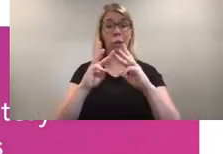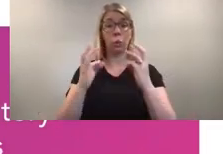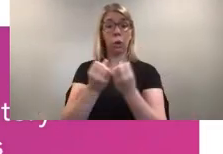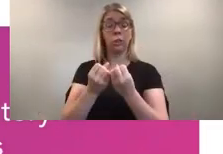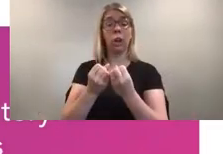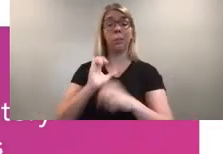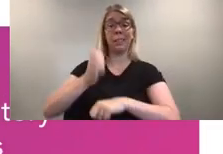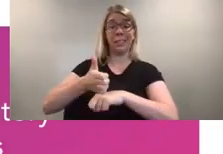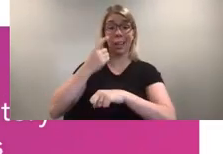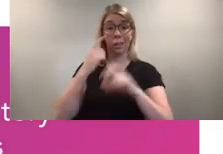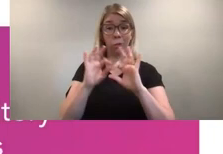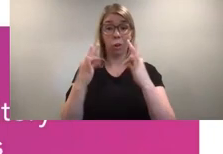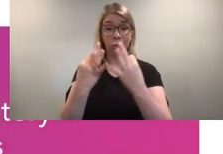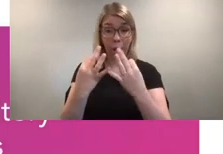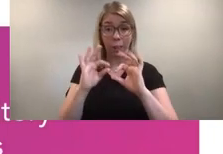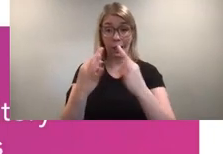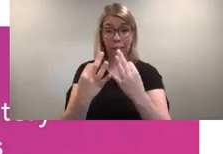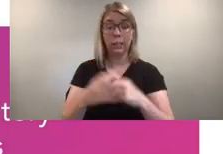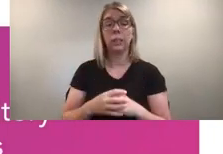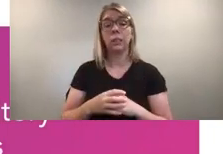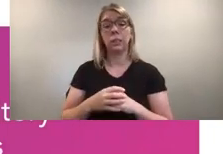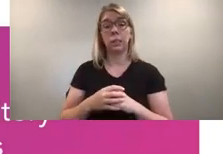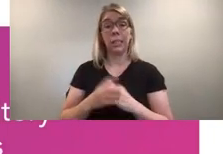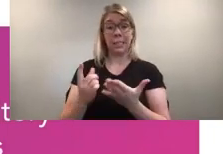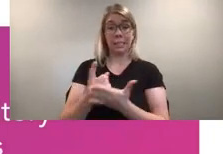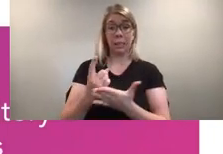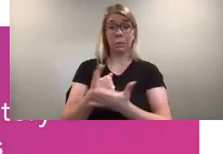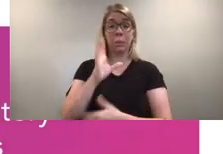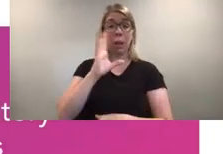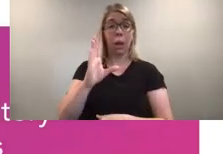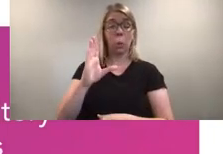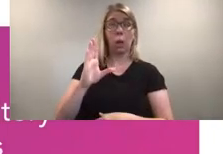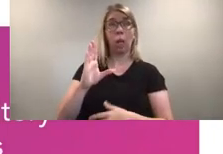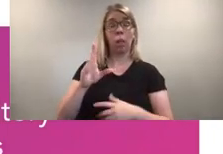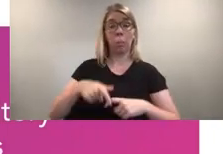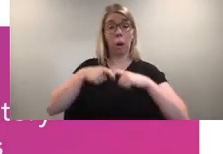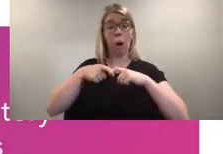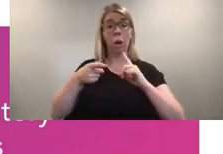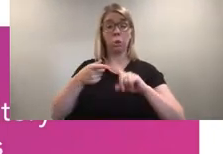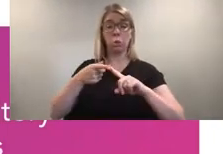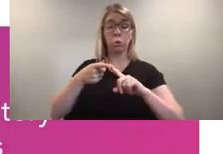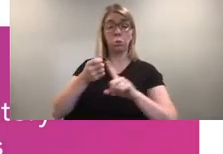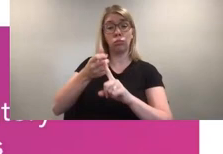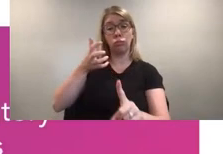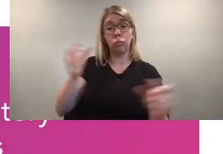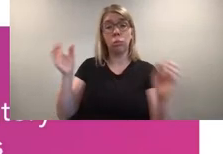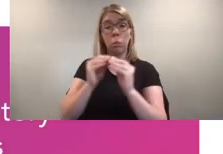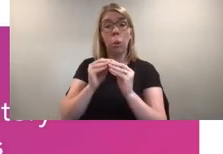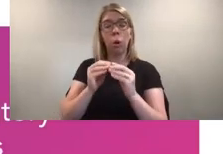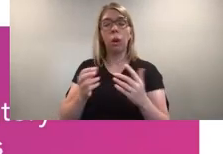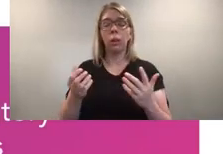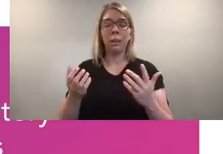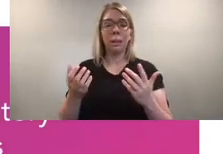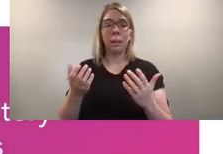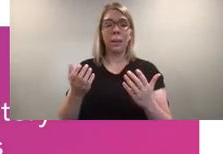And I might be stopping sometimes, to go a little bit more meta to talk about it, and I might just go through it. So we'll see how that